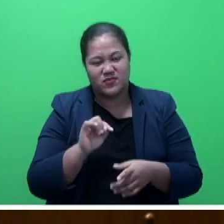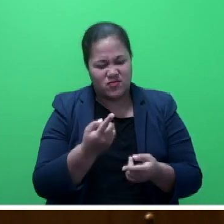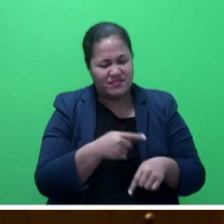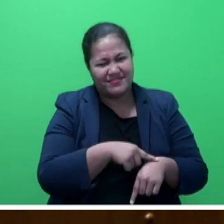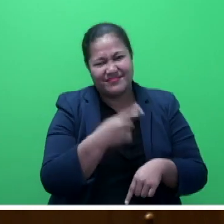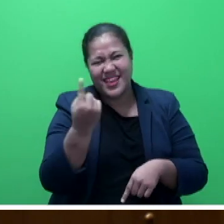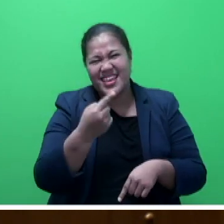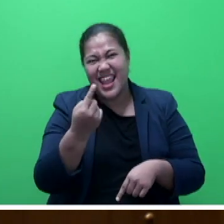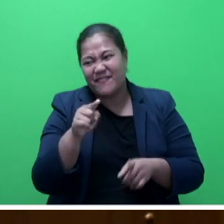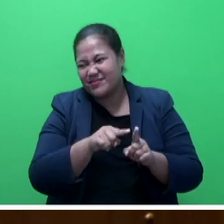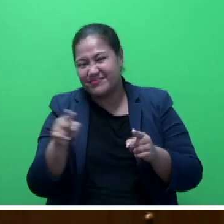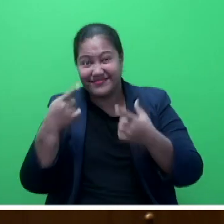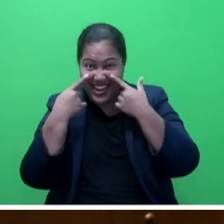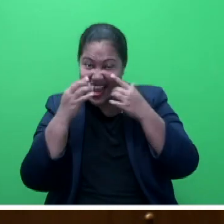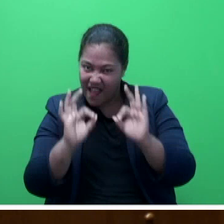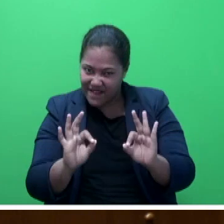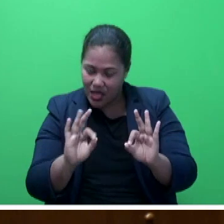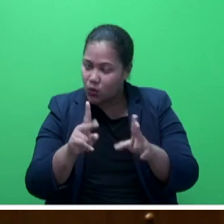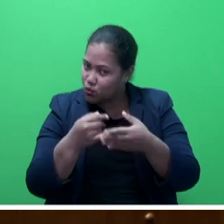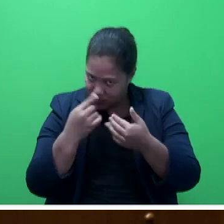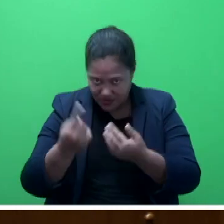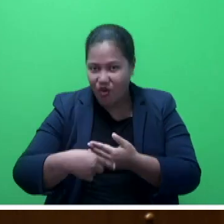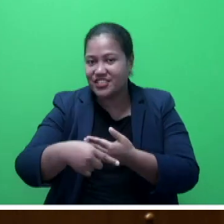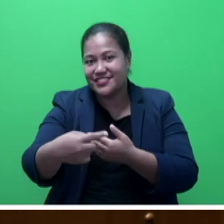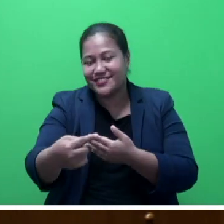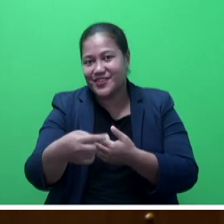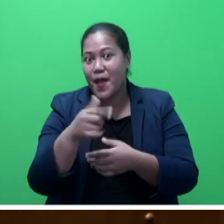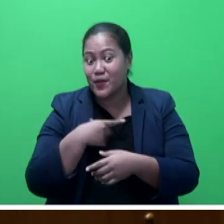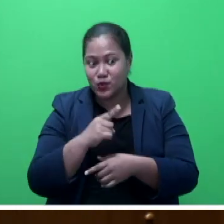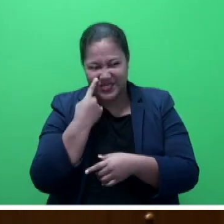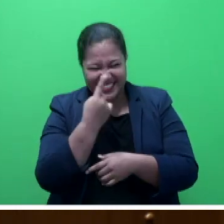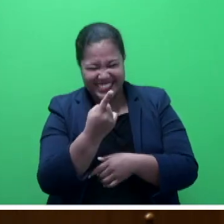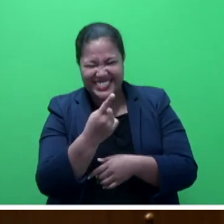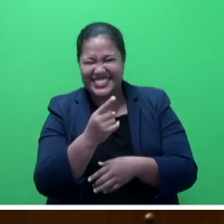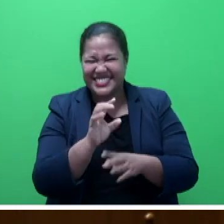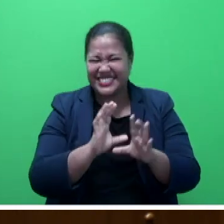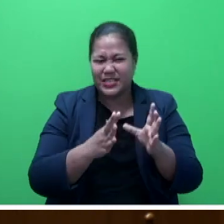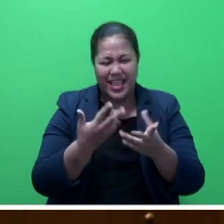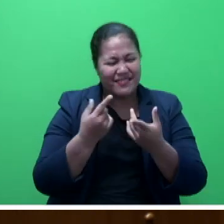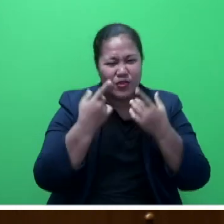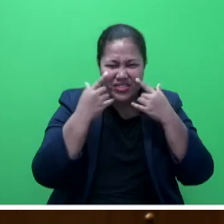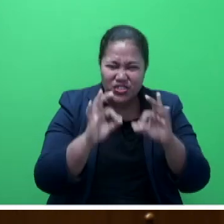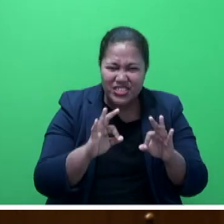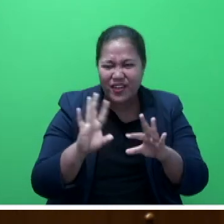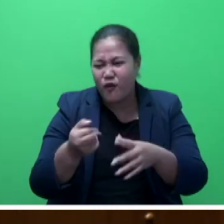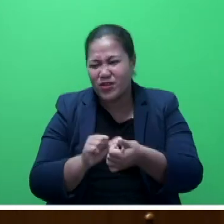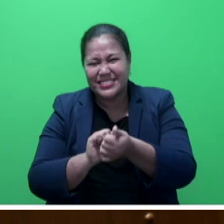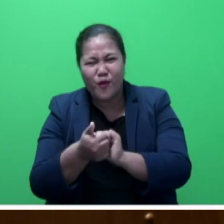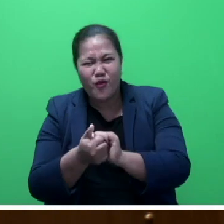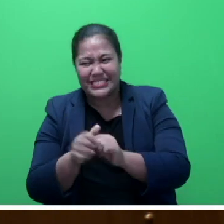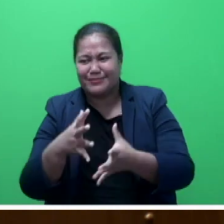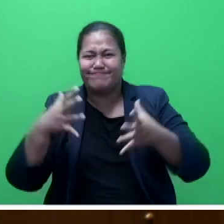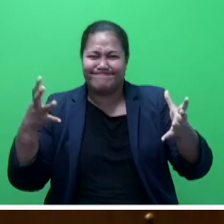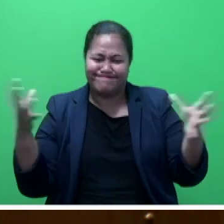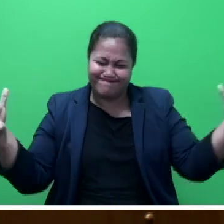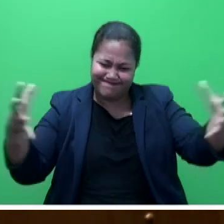a.m. nationwide curfew will remain, as will the capacity restrictions on sporting events and large public